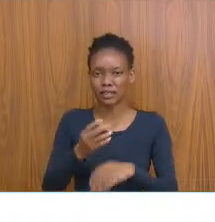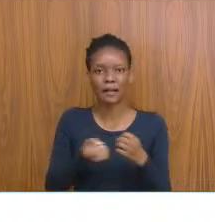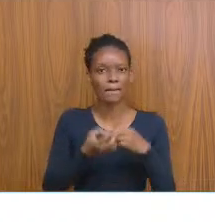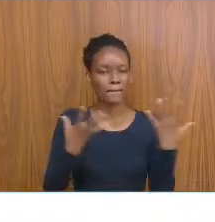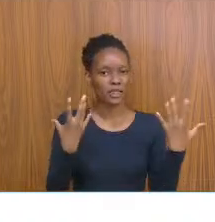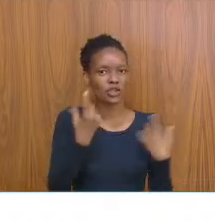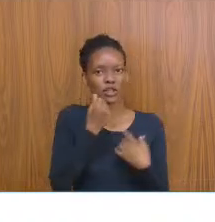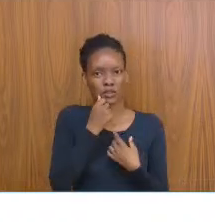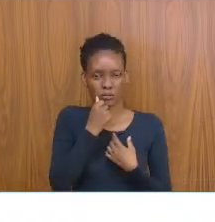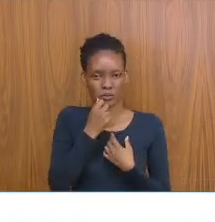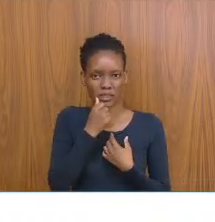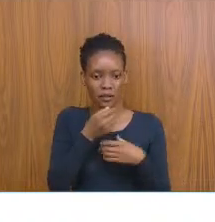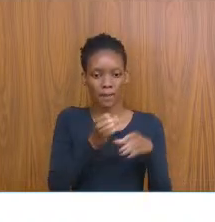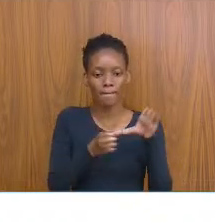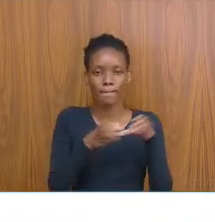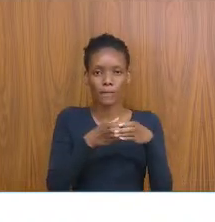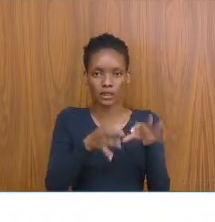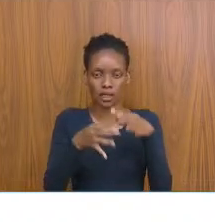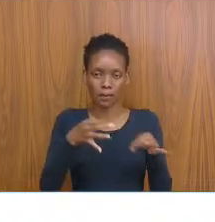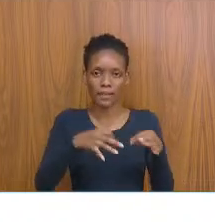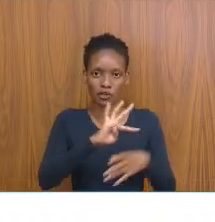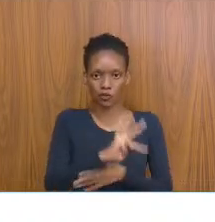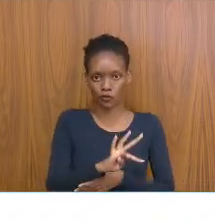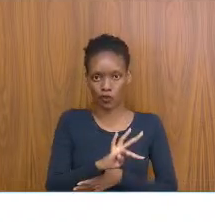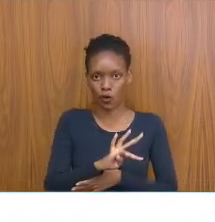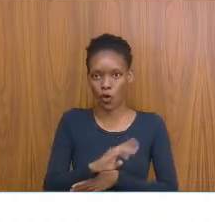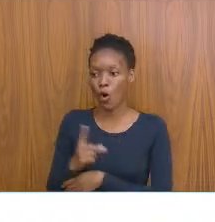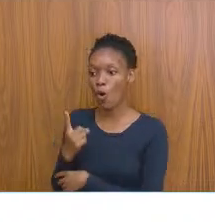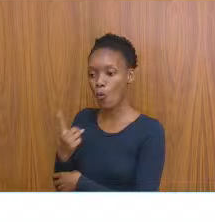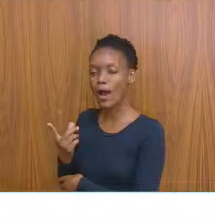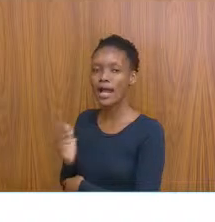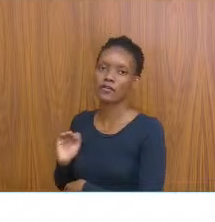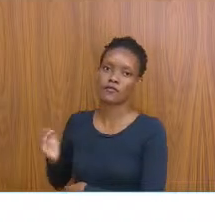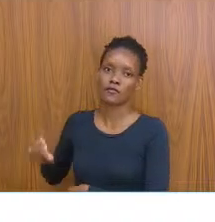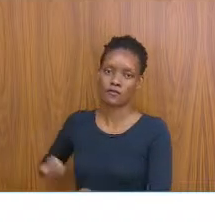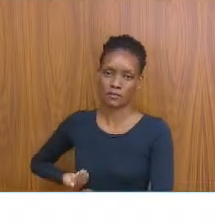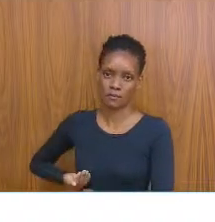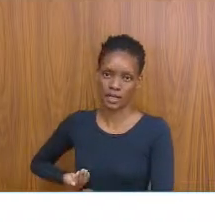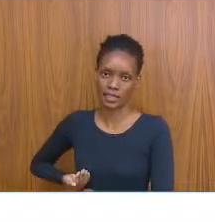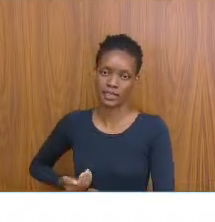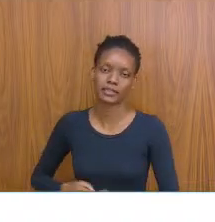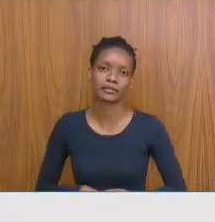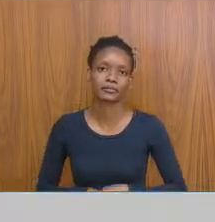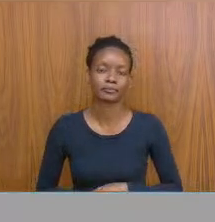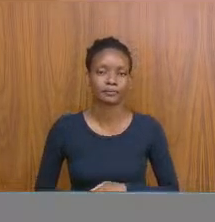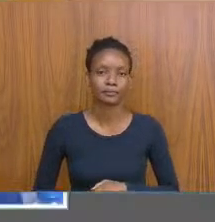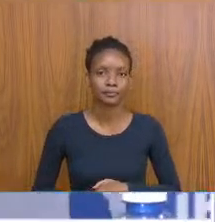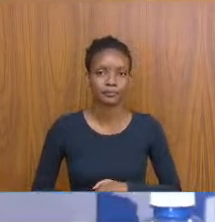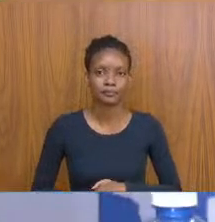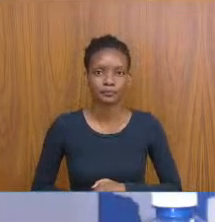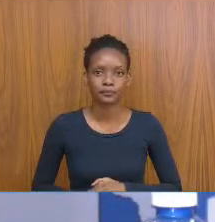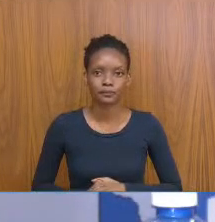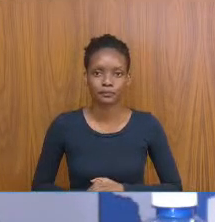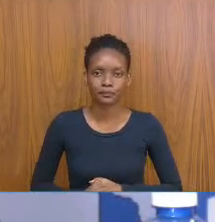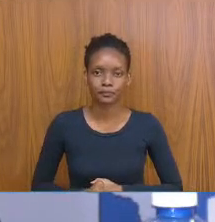for 4 political parties, leaving only 1 female candidate in that age category.